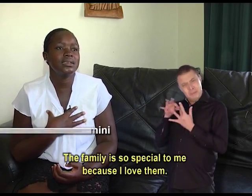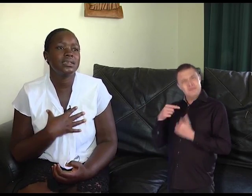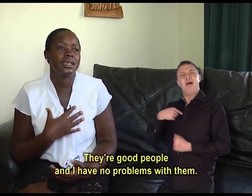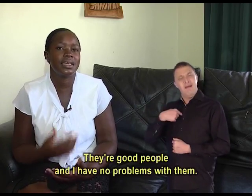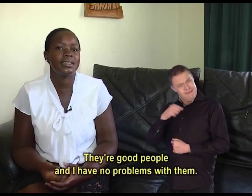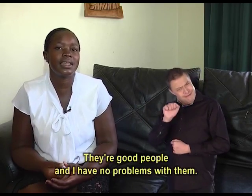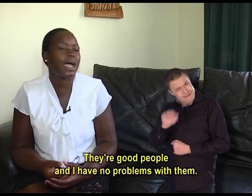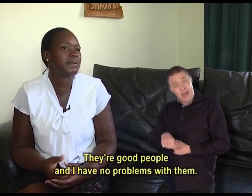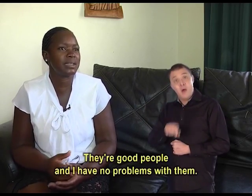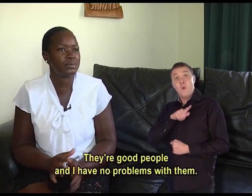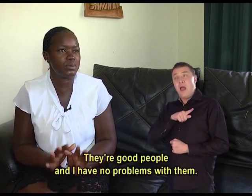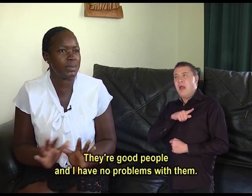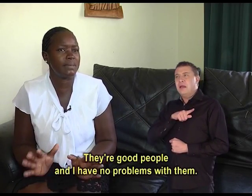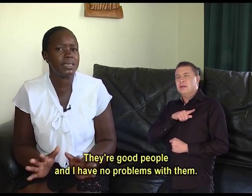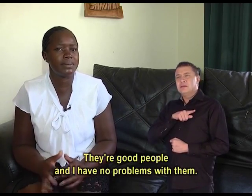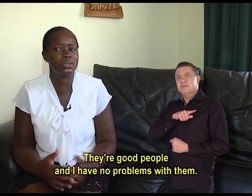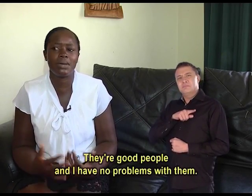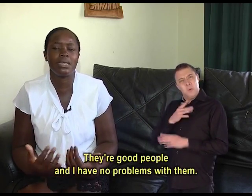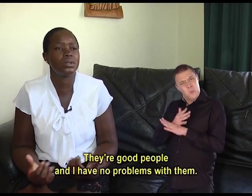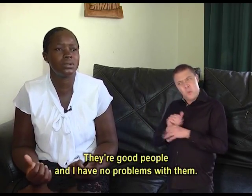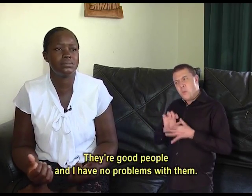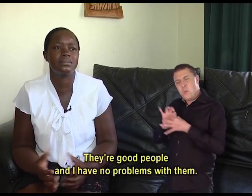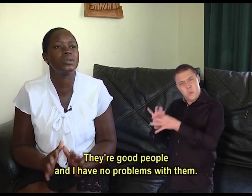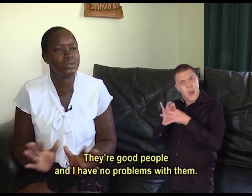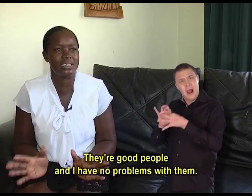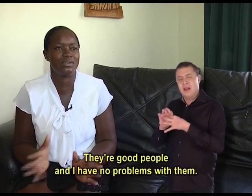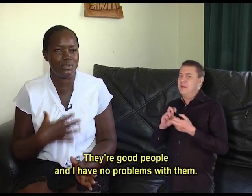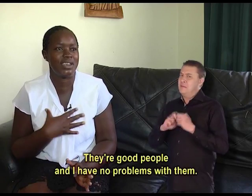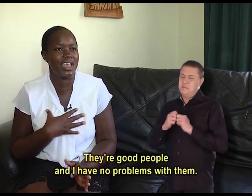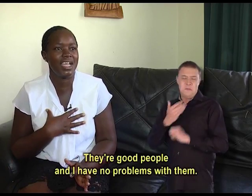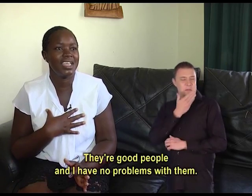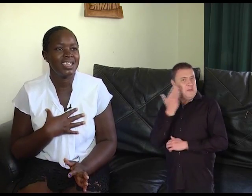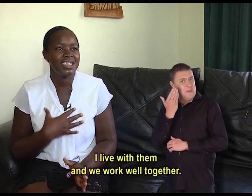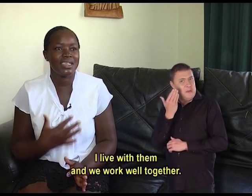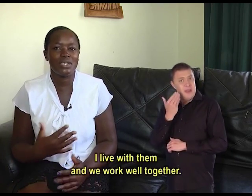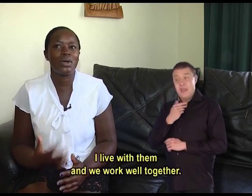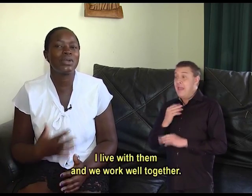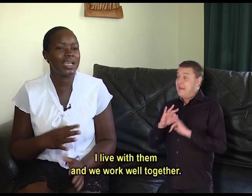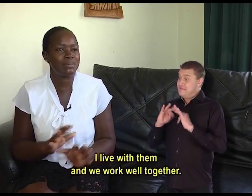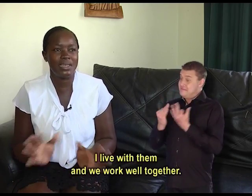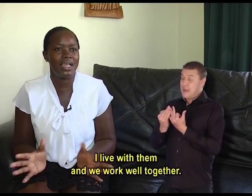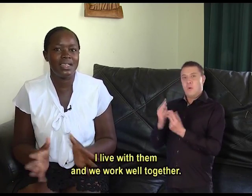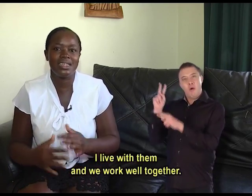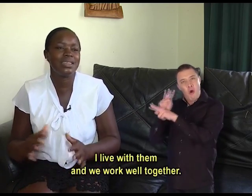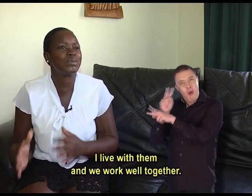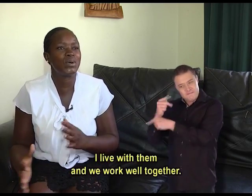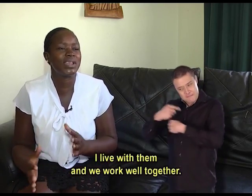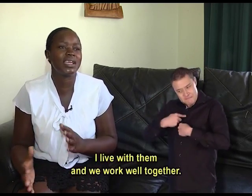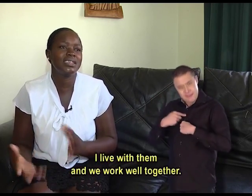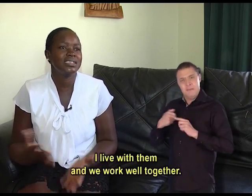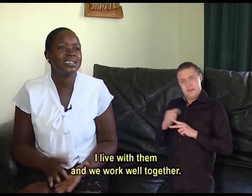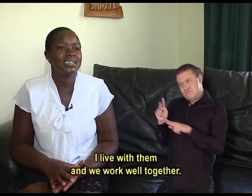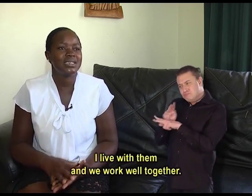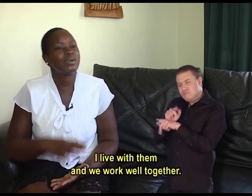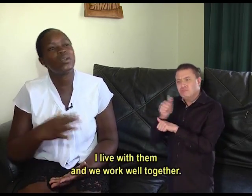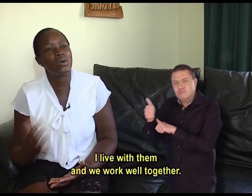rata, and then a ba ne problem ke batho ba ile hore ba lokile for nna. Ke rata hore nka phela le